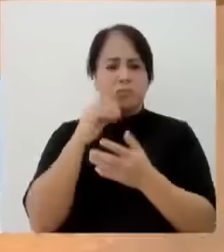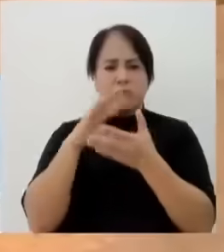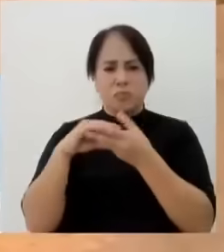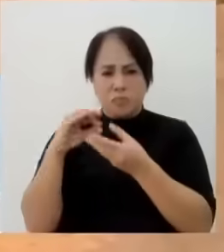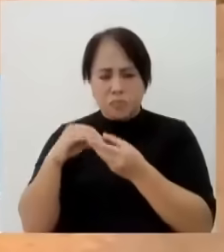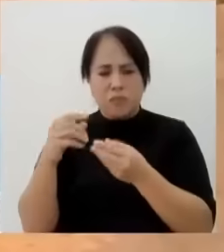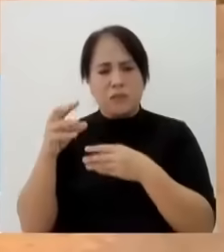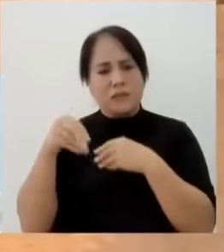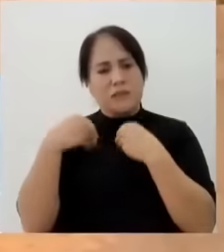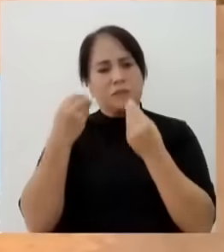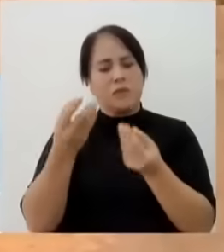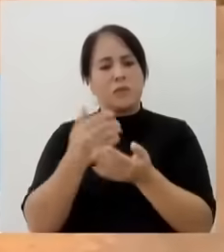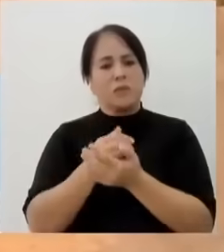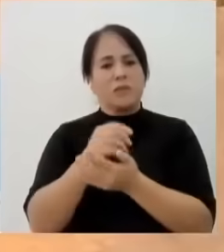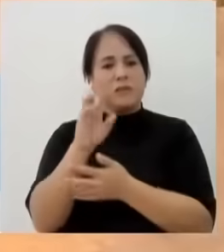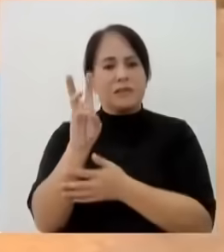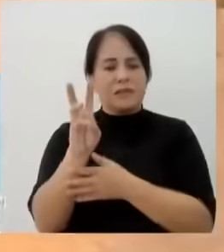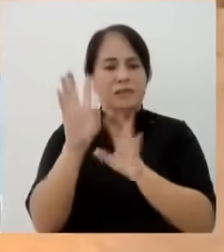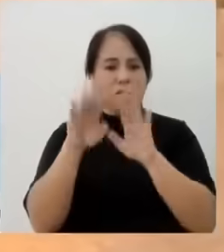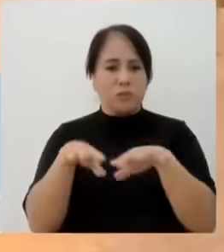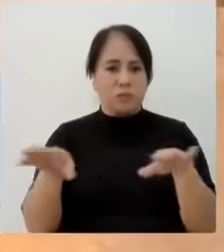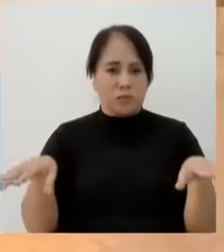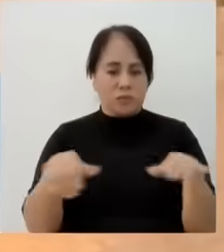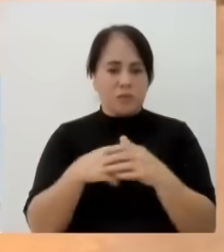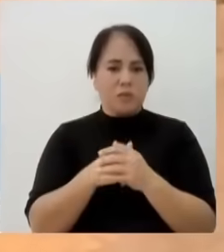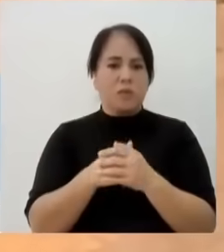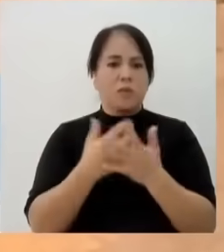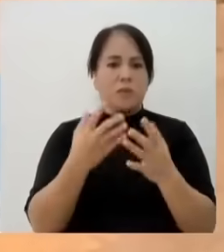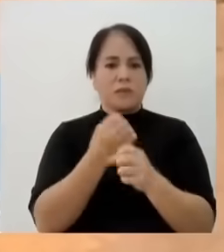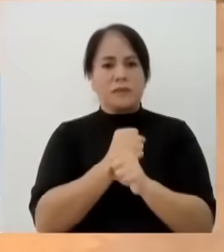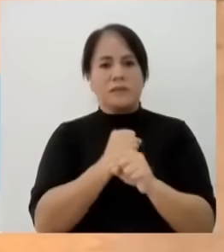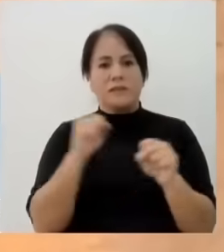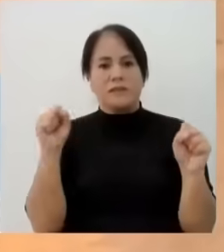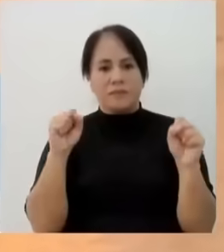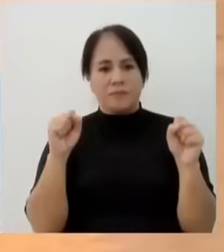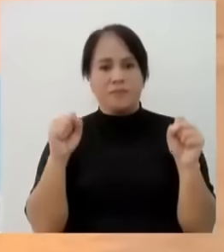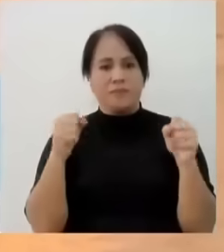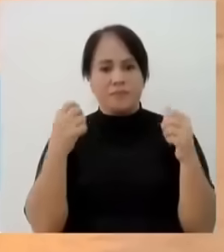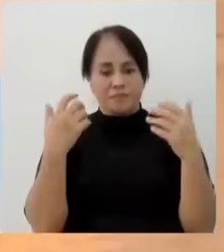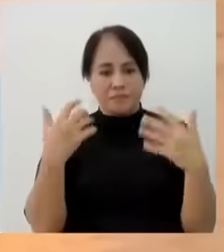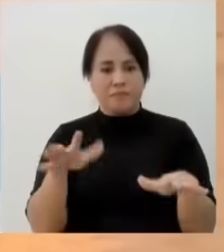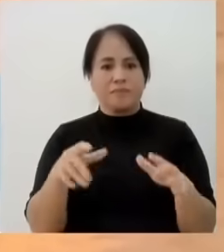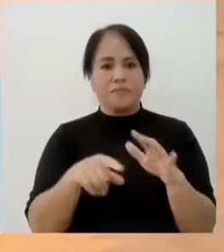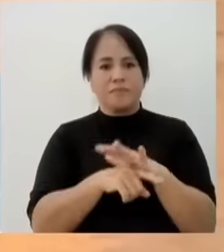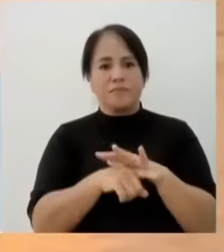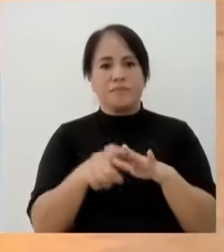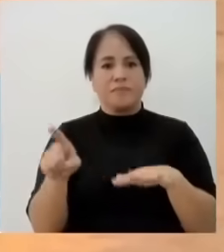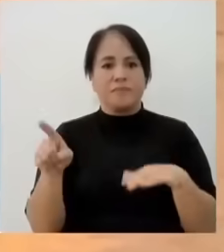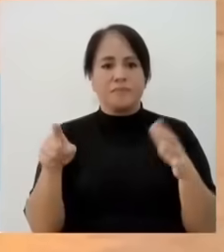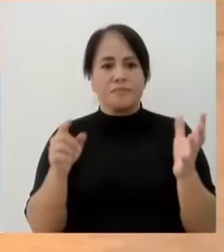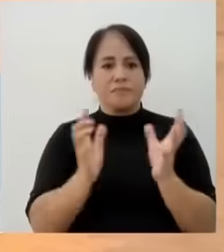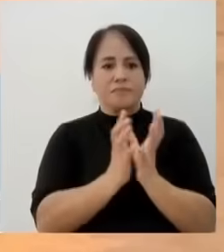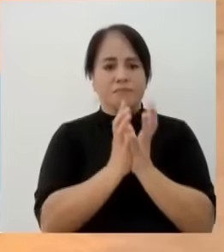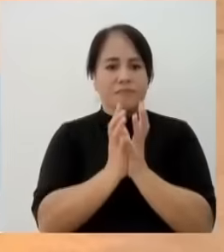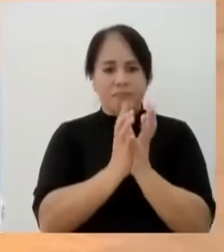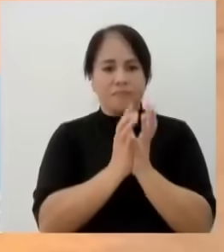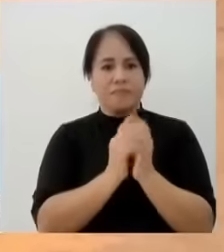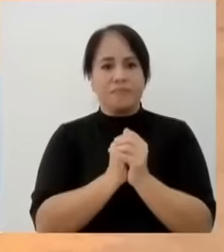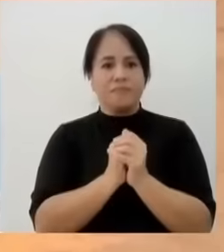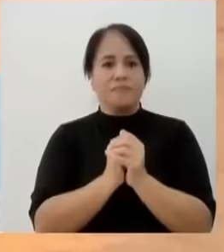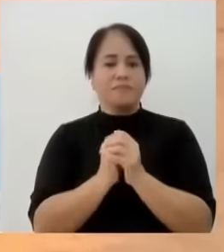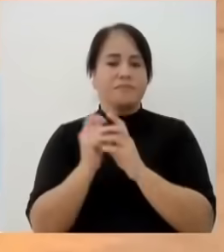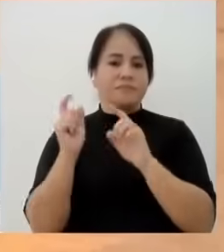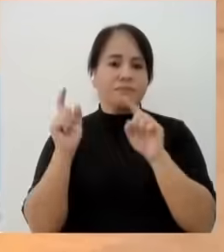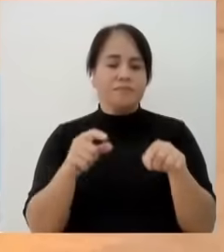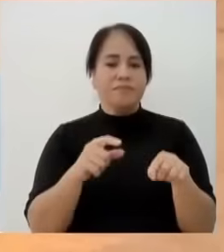the six children who were rescued or after they escaped from this community and went to the town